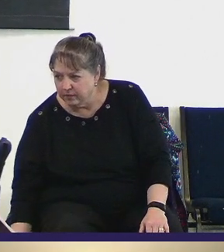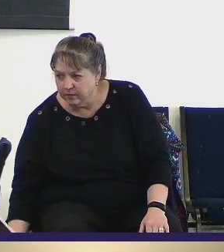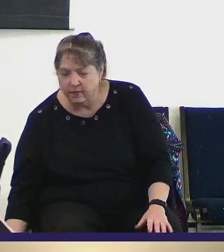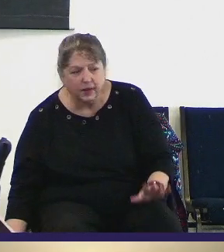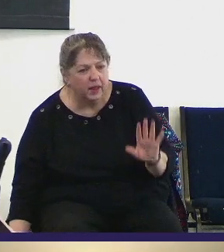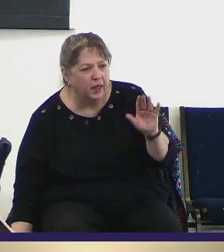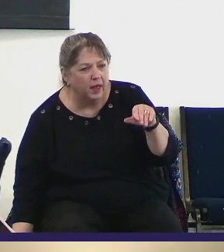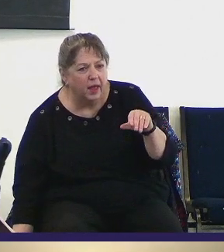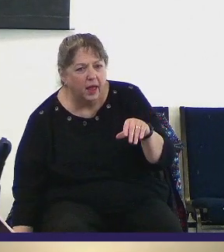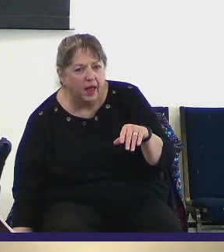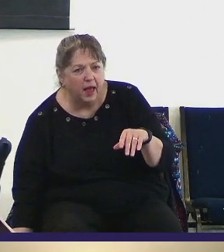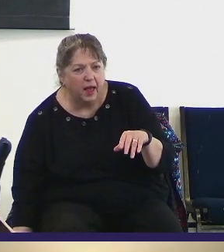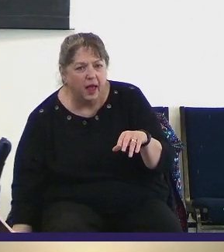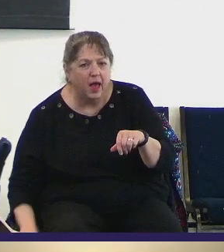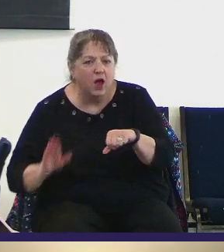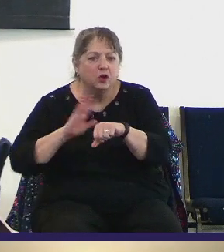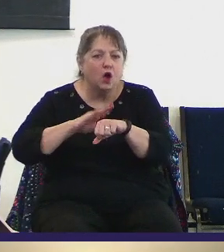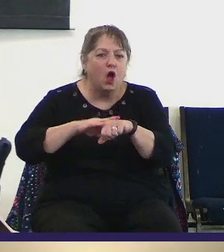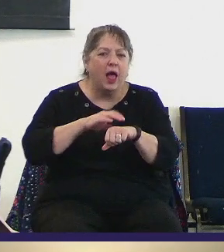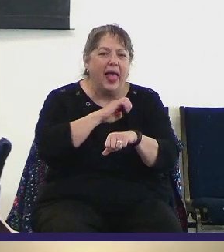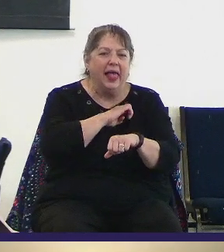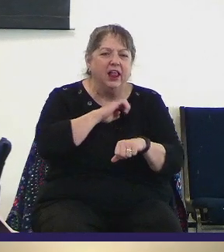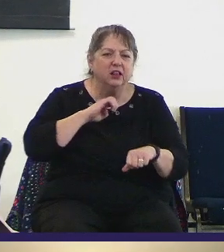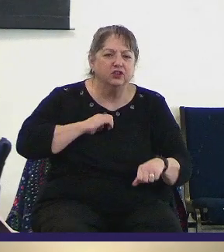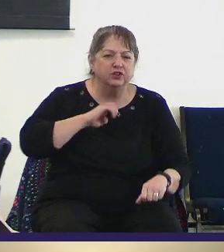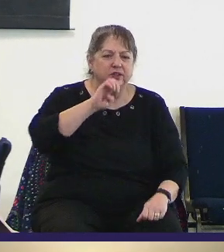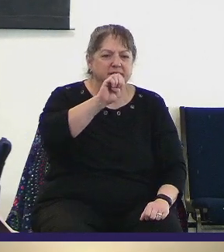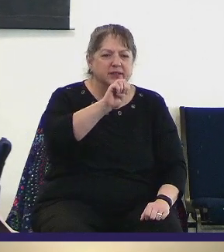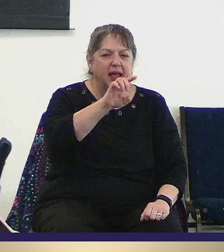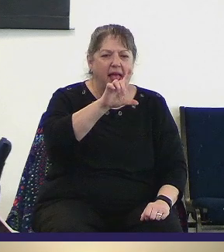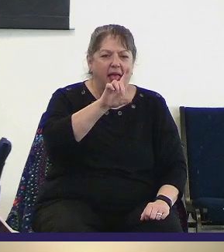So let me call up the elders. Let's have our communion this morning.